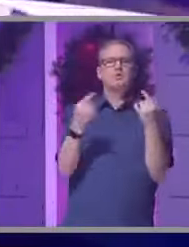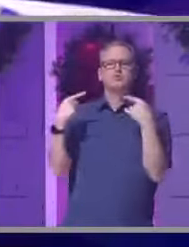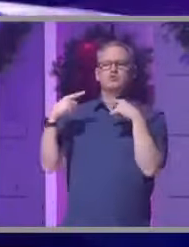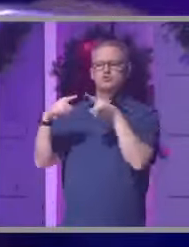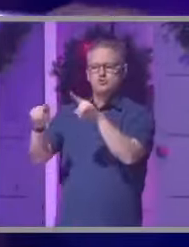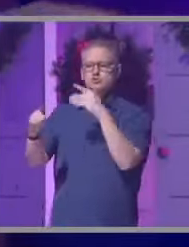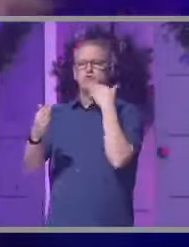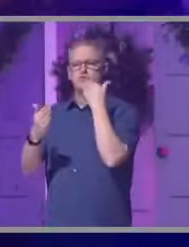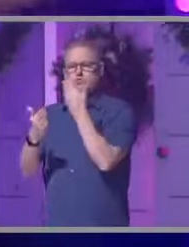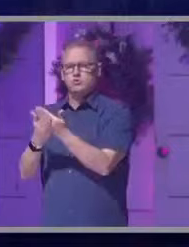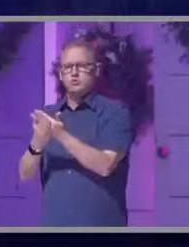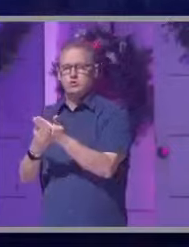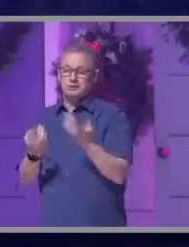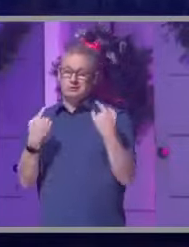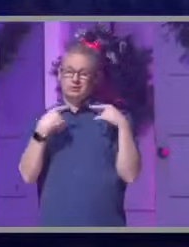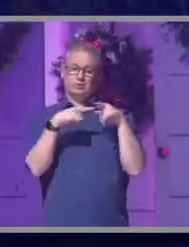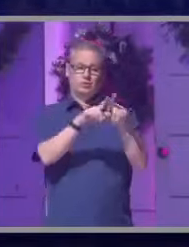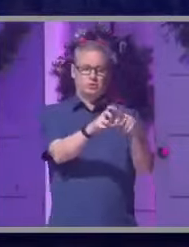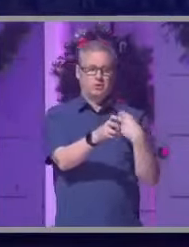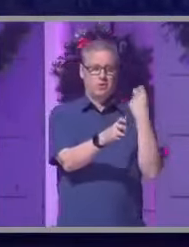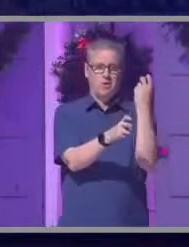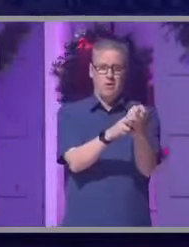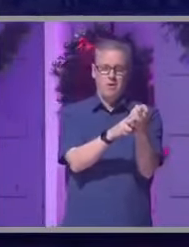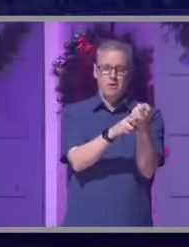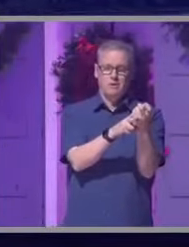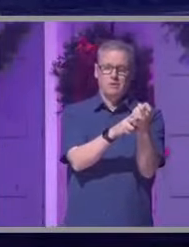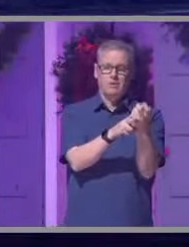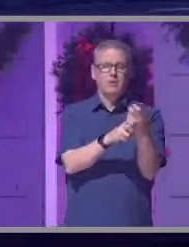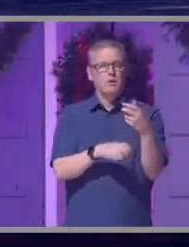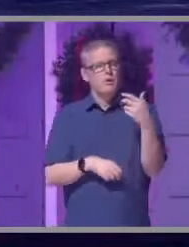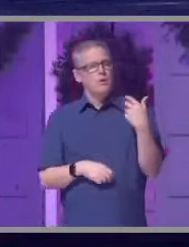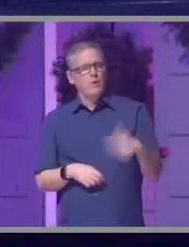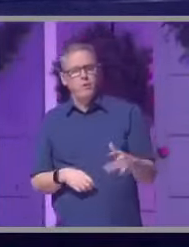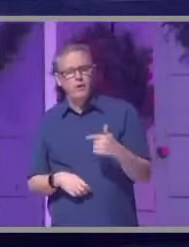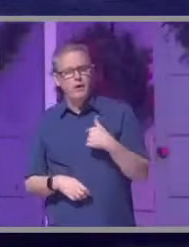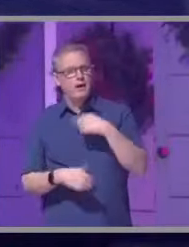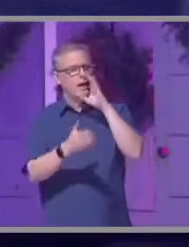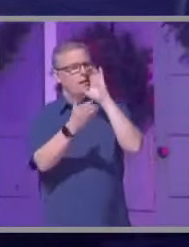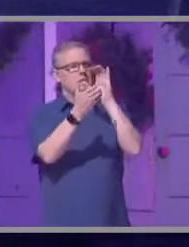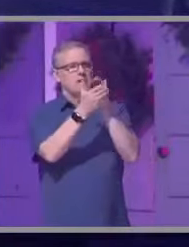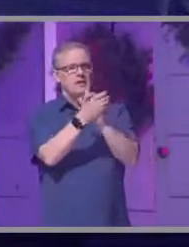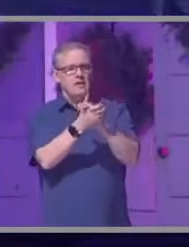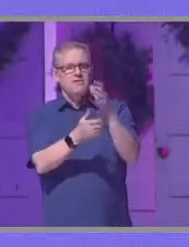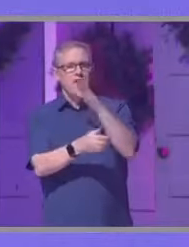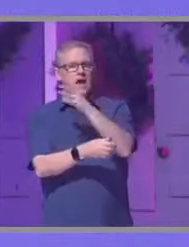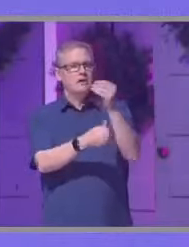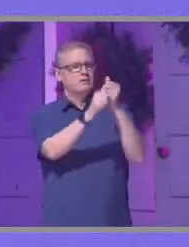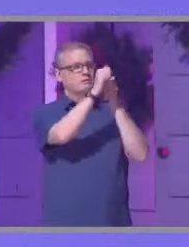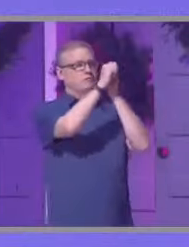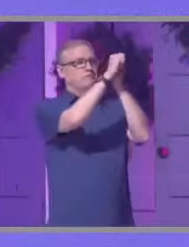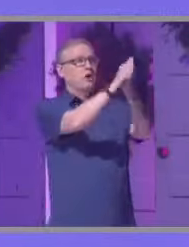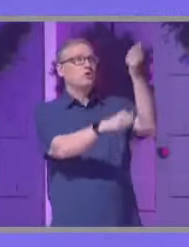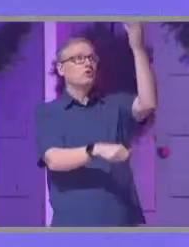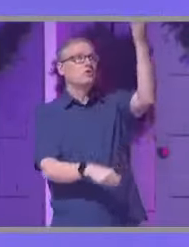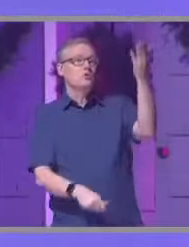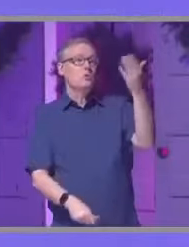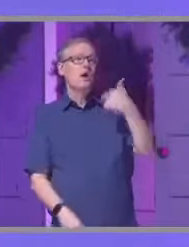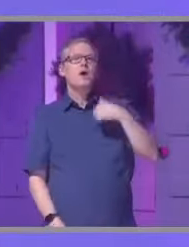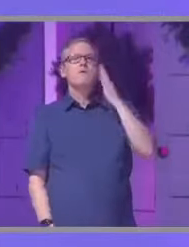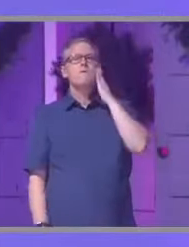Good things and in the hardest part. Oh, I believe and I will follow